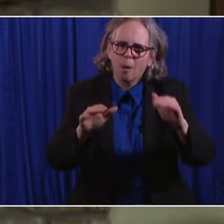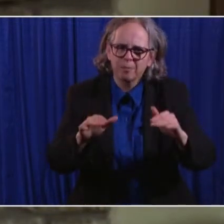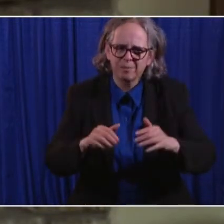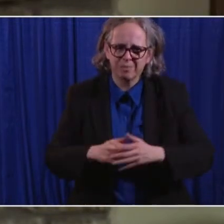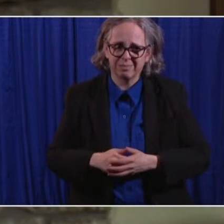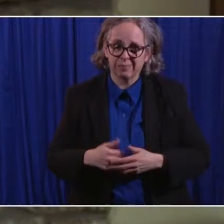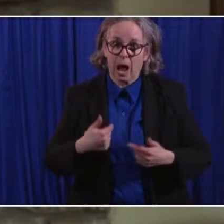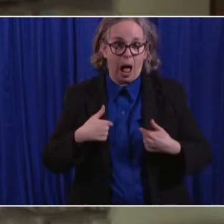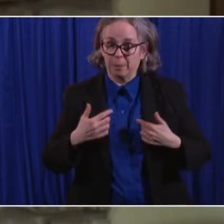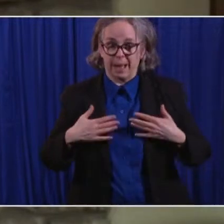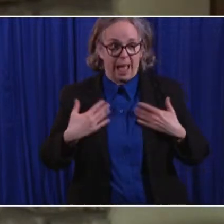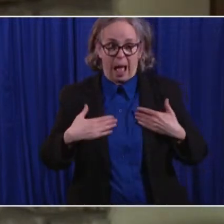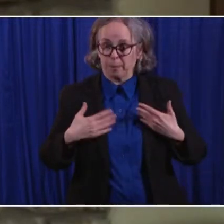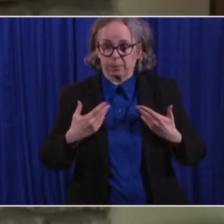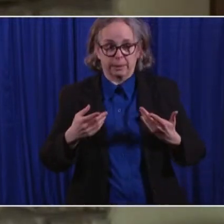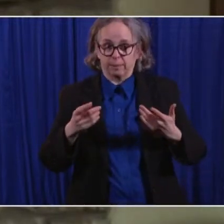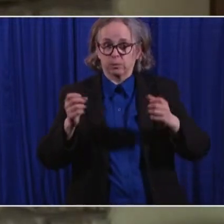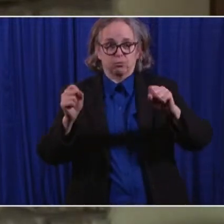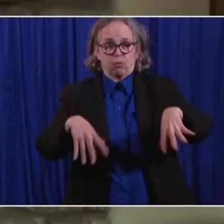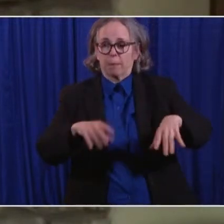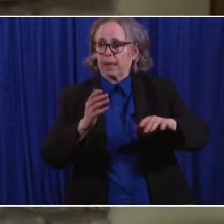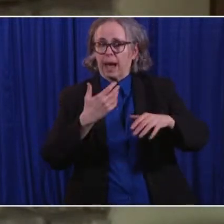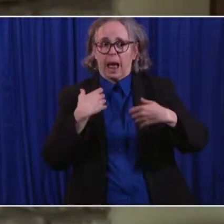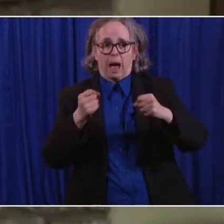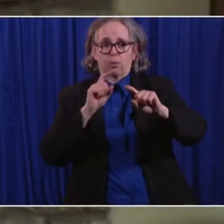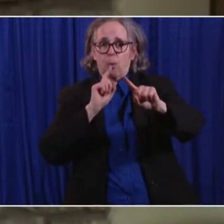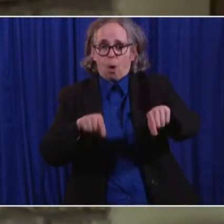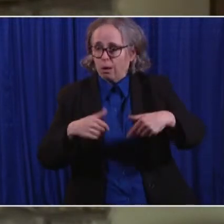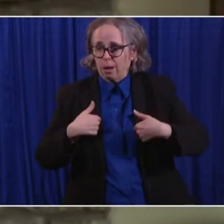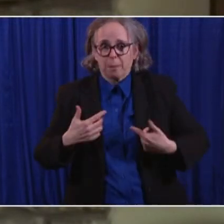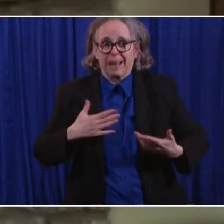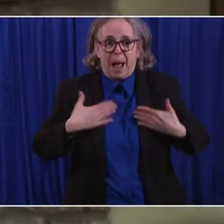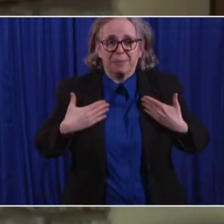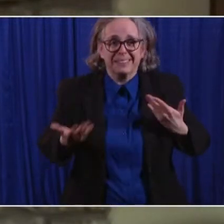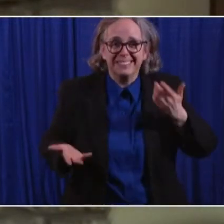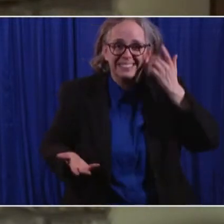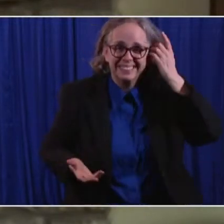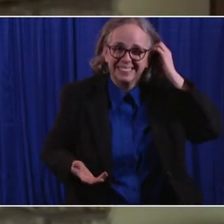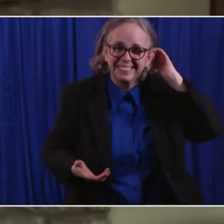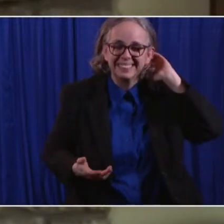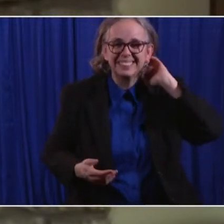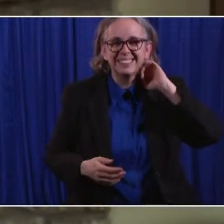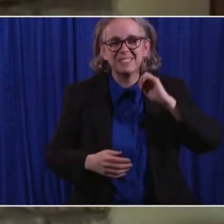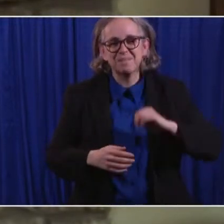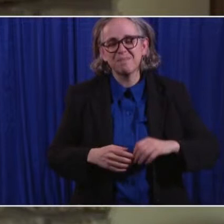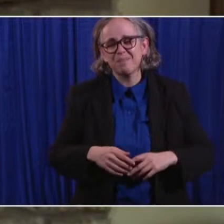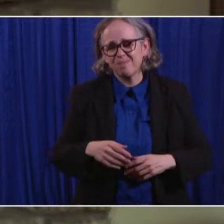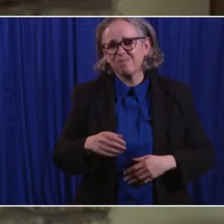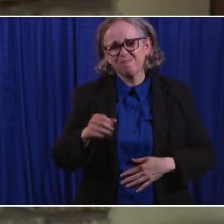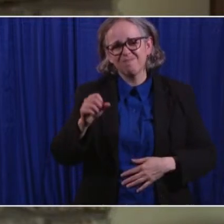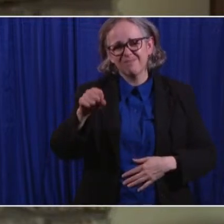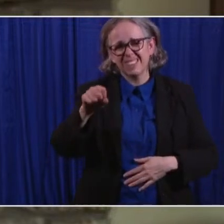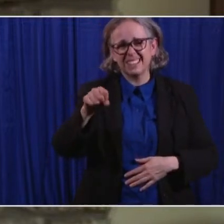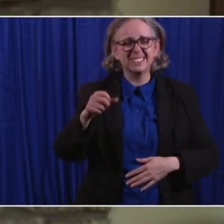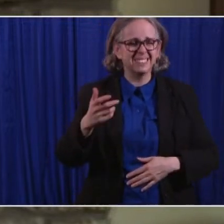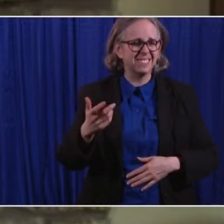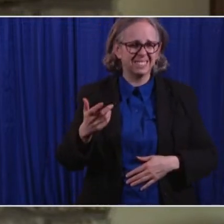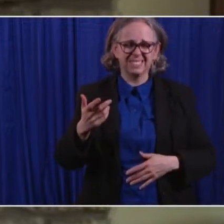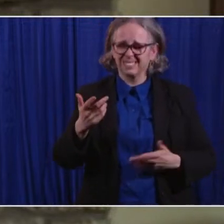me. So yeah, I think we could be well out of that.